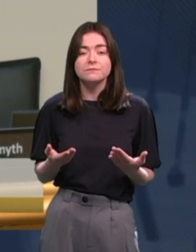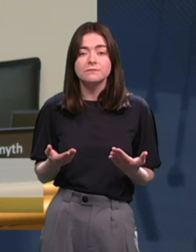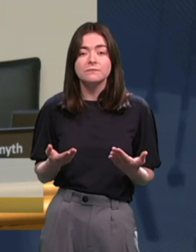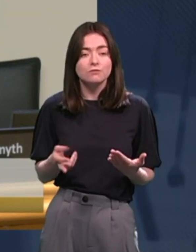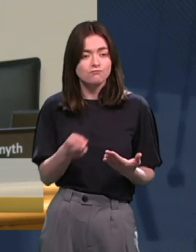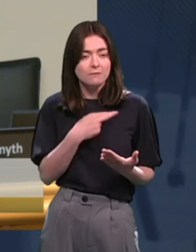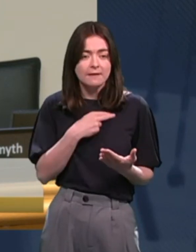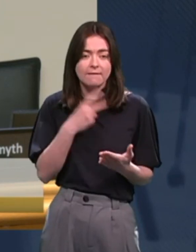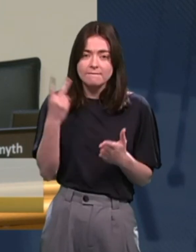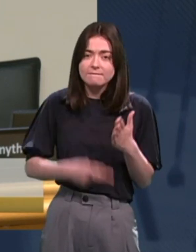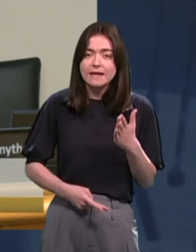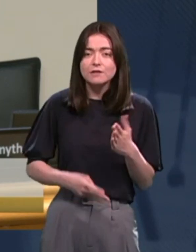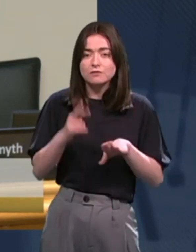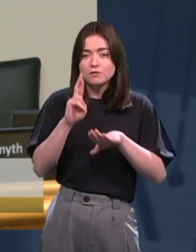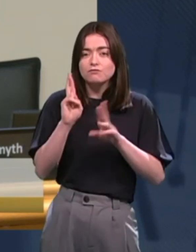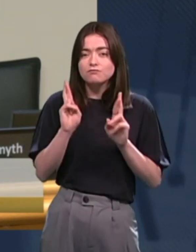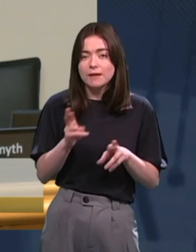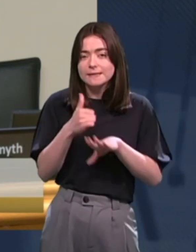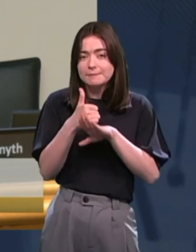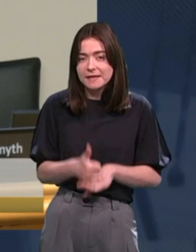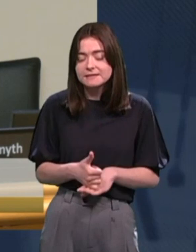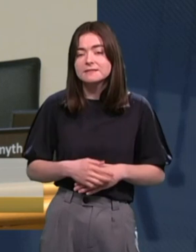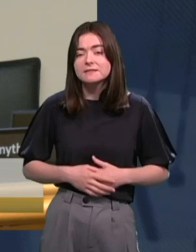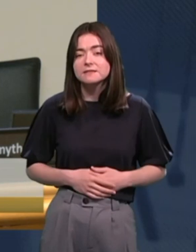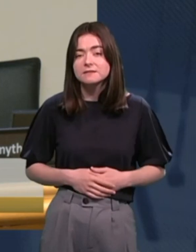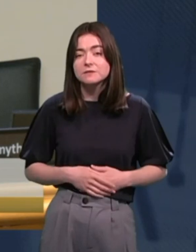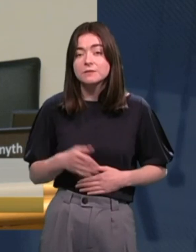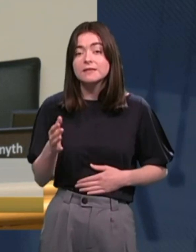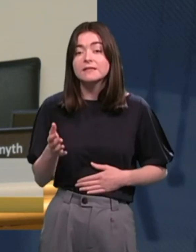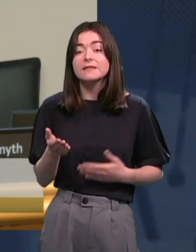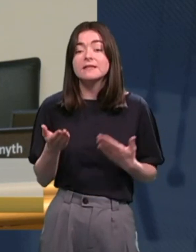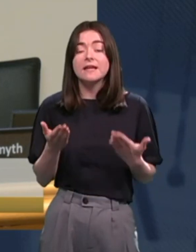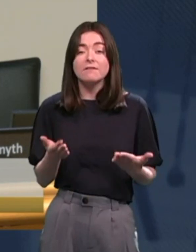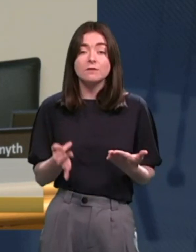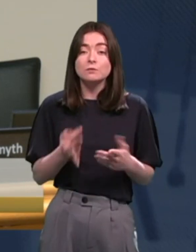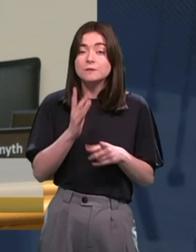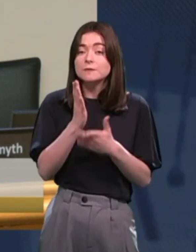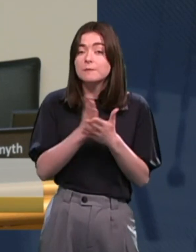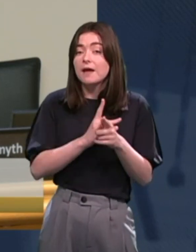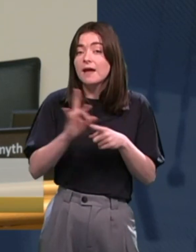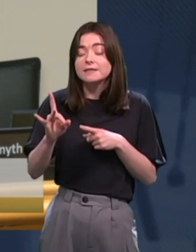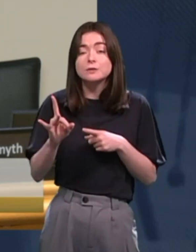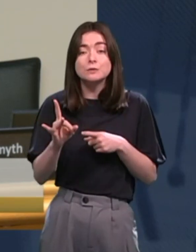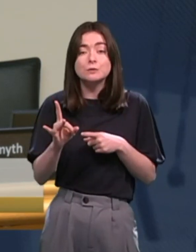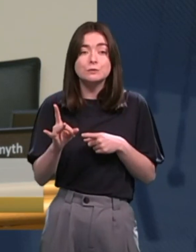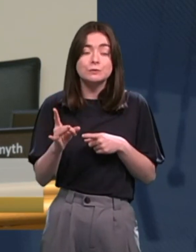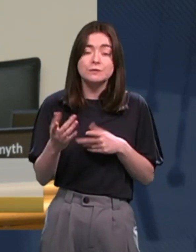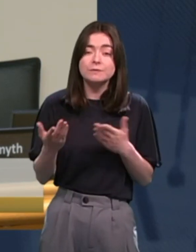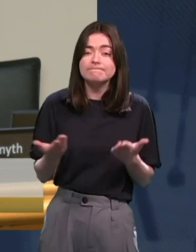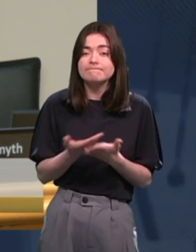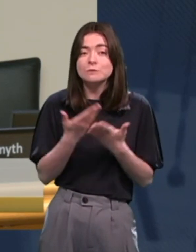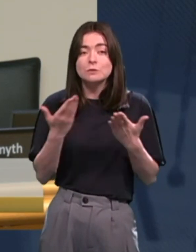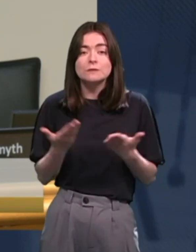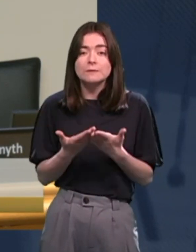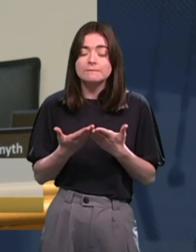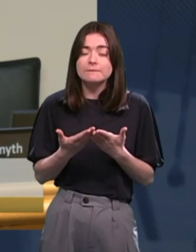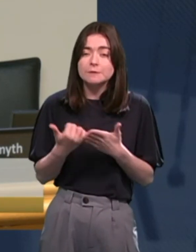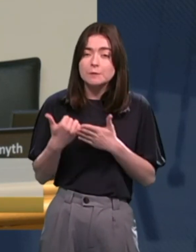the real value towards rights-based. So if there was proofing on the delivery for an individual,